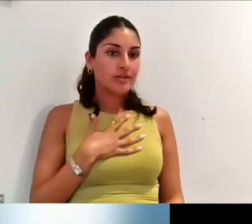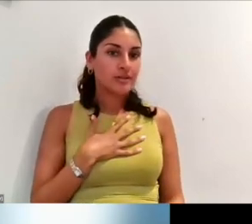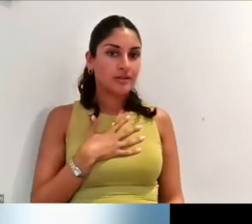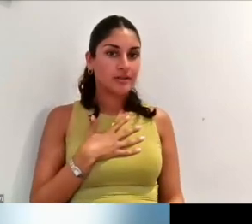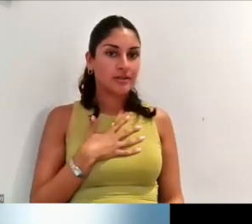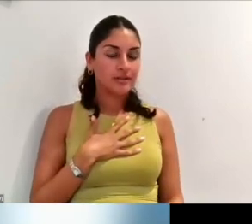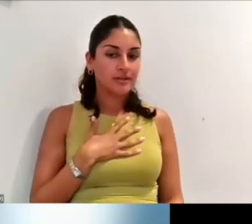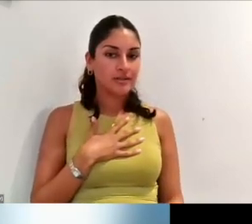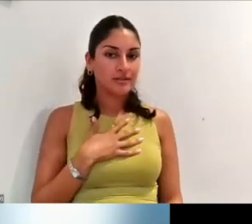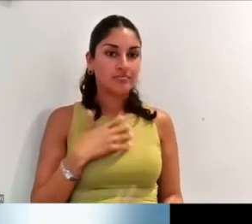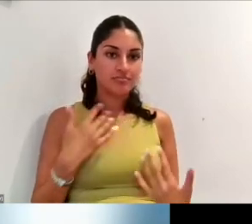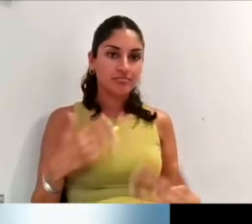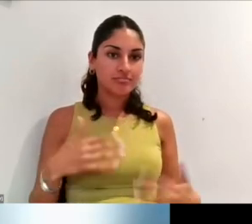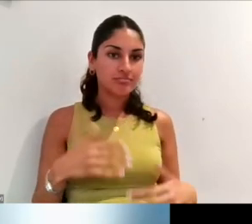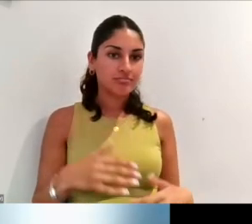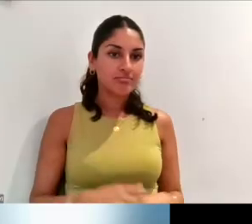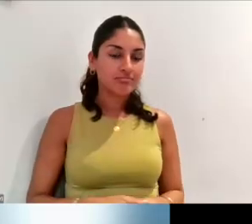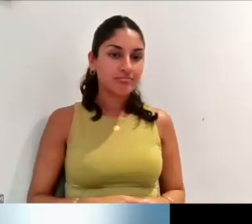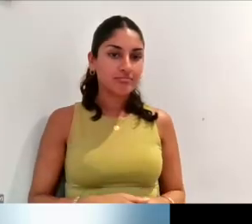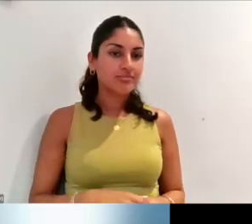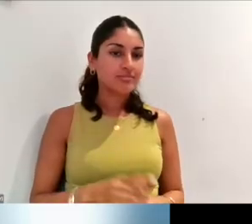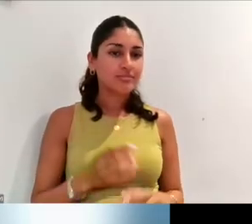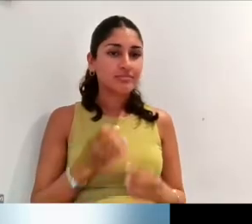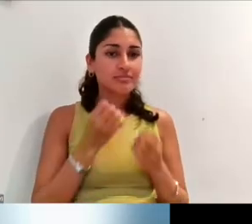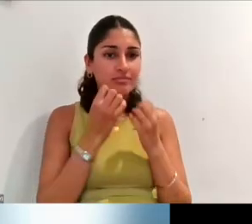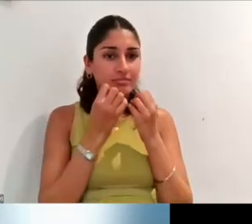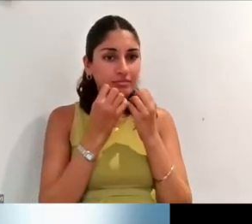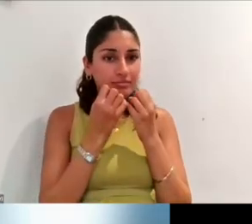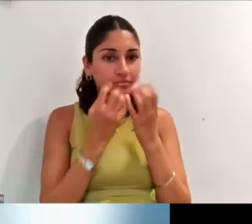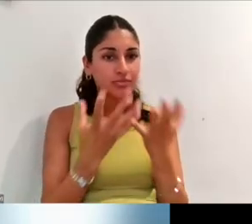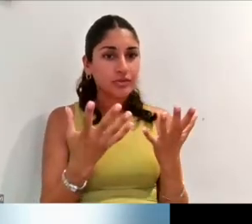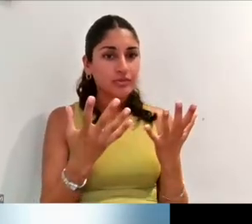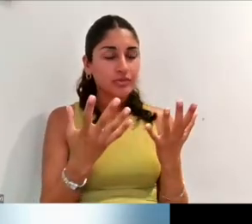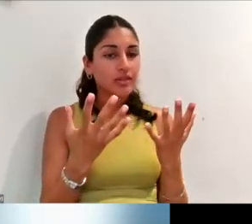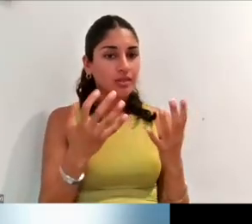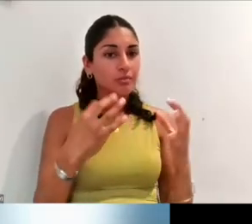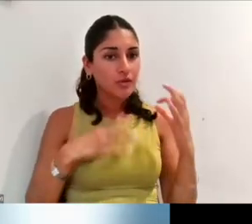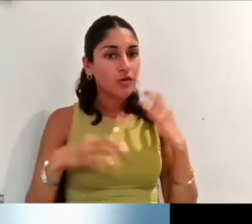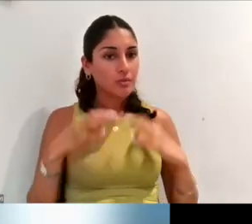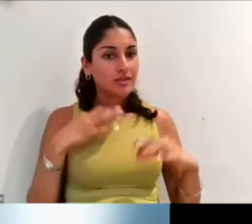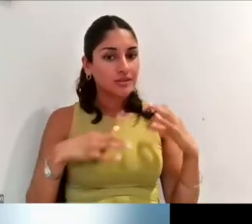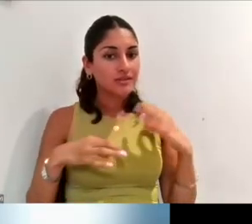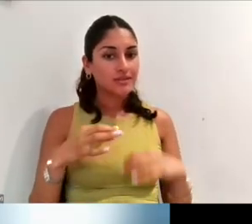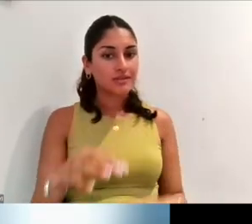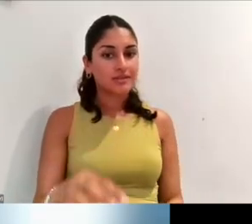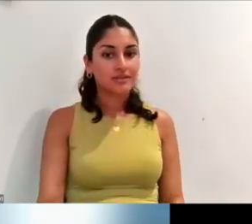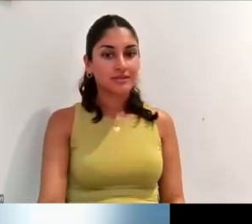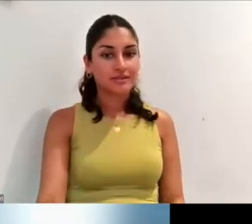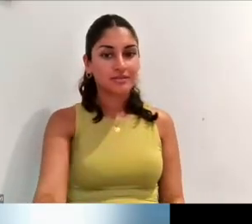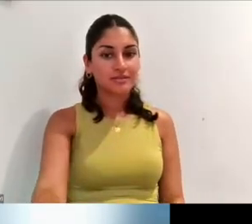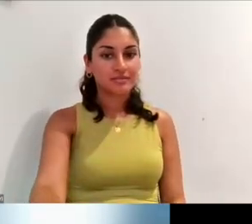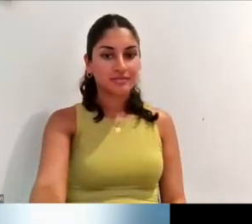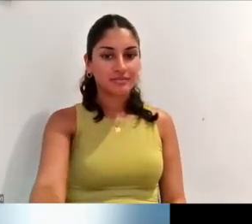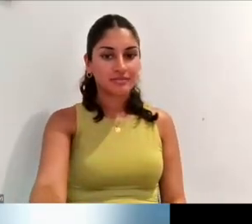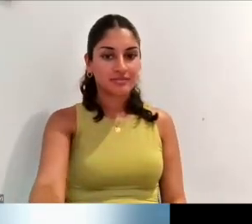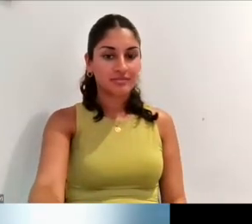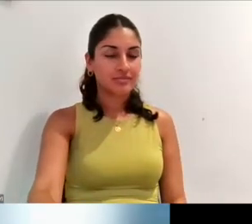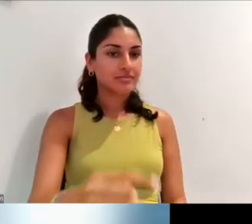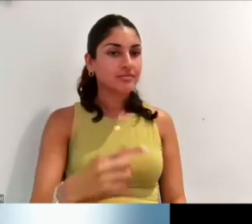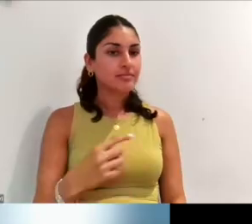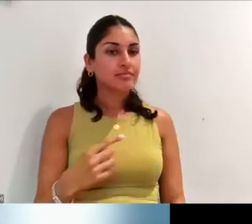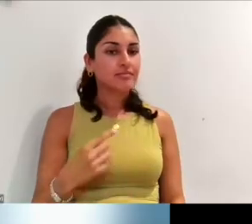I, wow. What a beautiful, beautiful performance. I